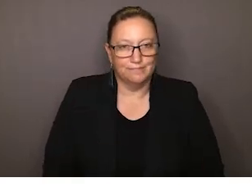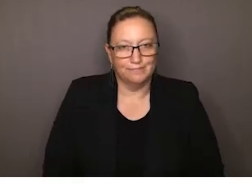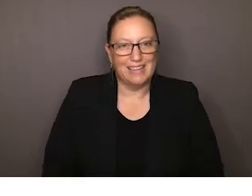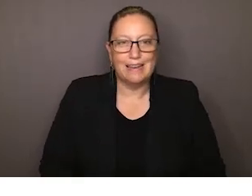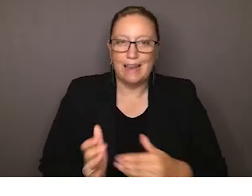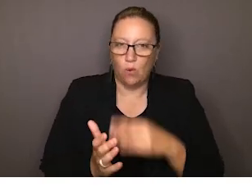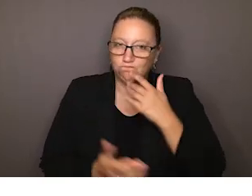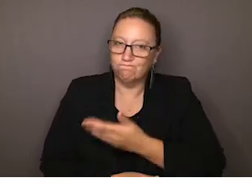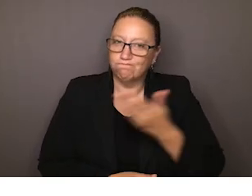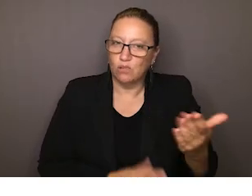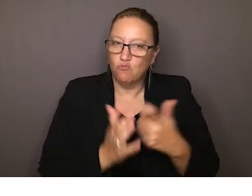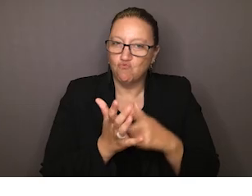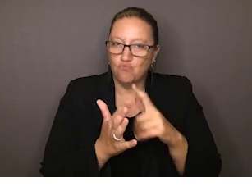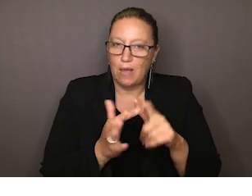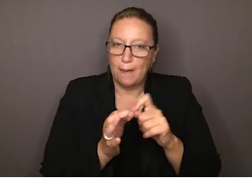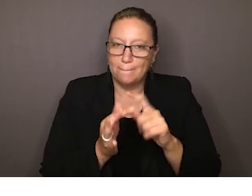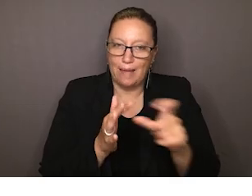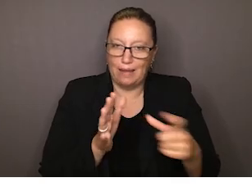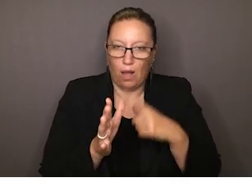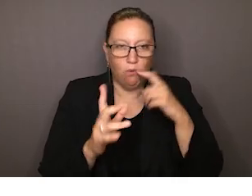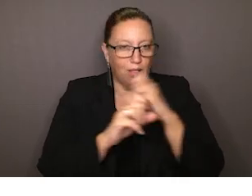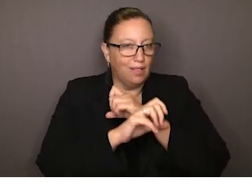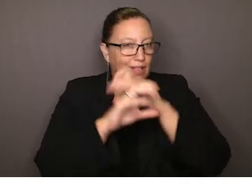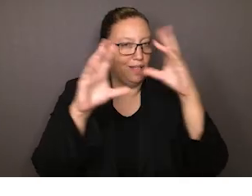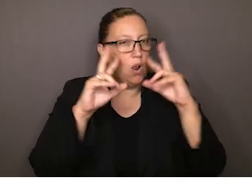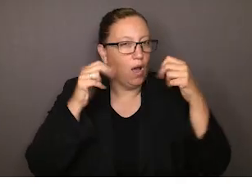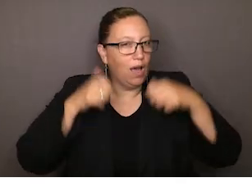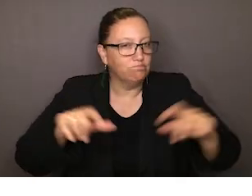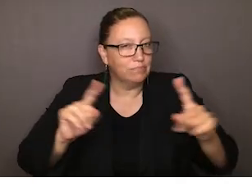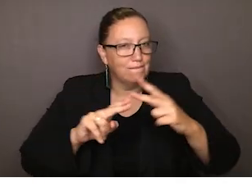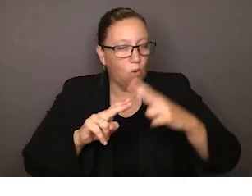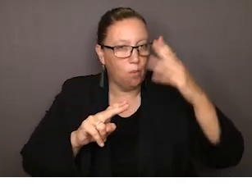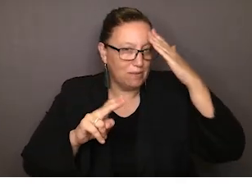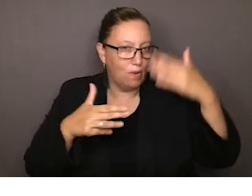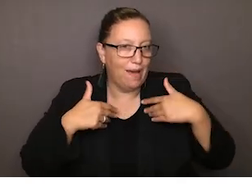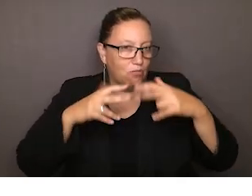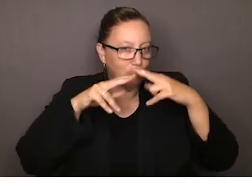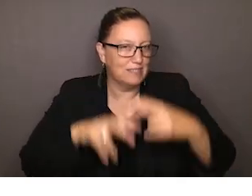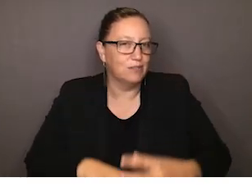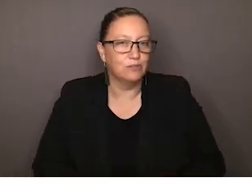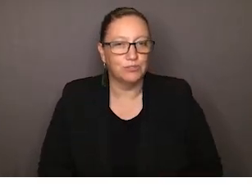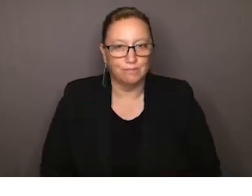We will now speak to Rebecca, who will set the scene on mental health